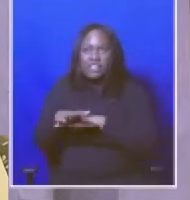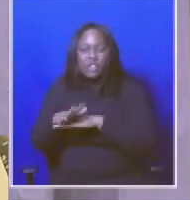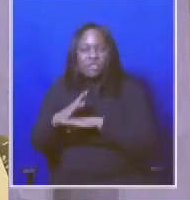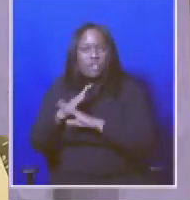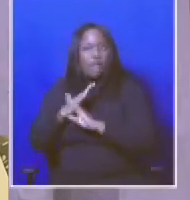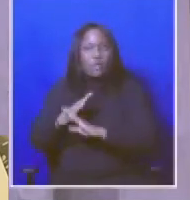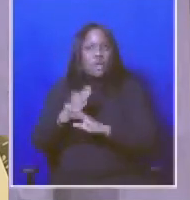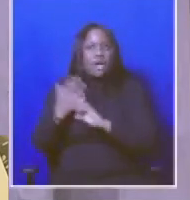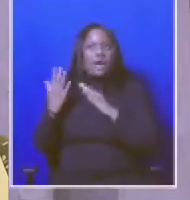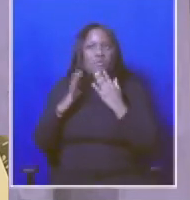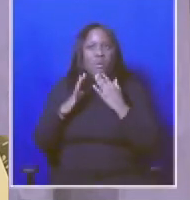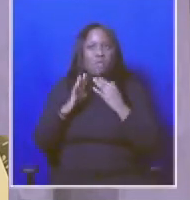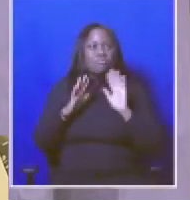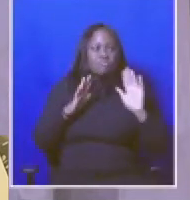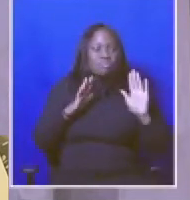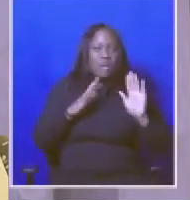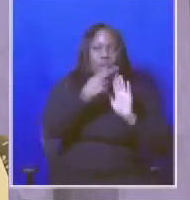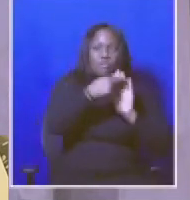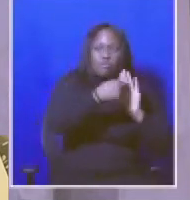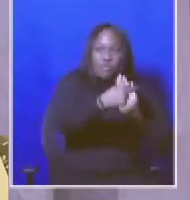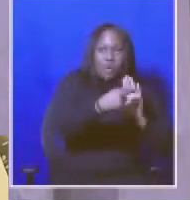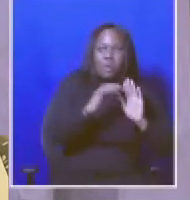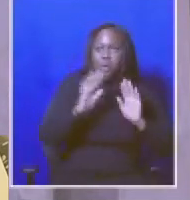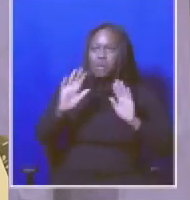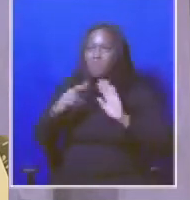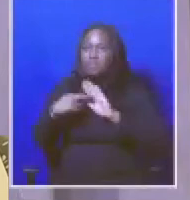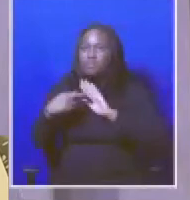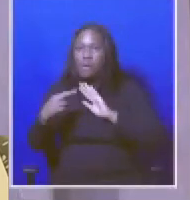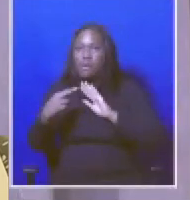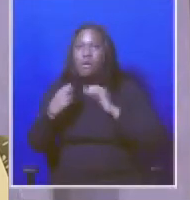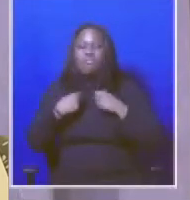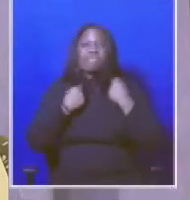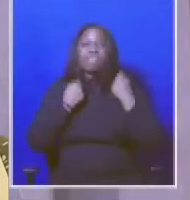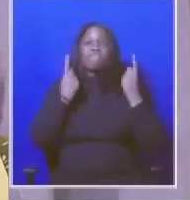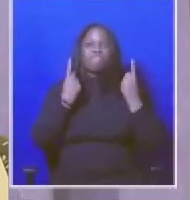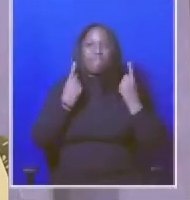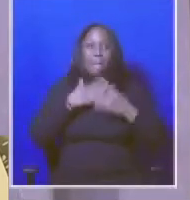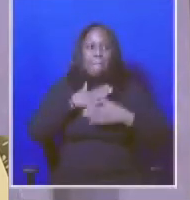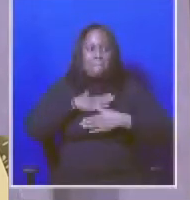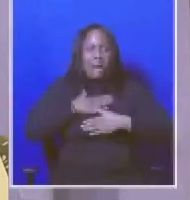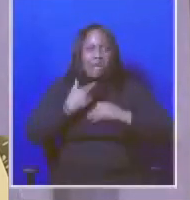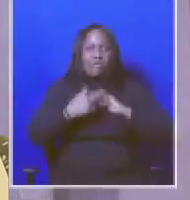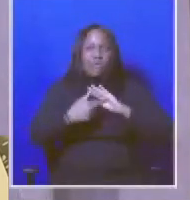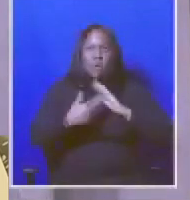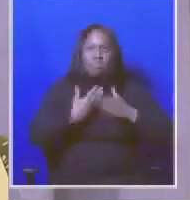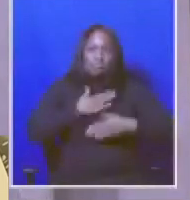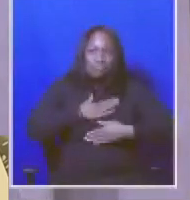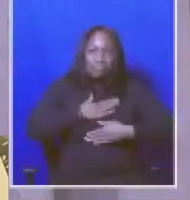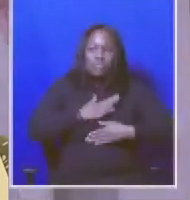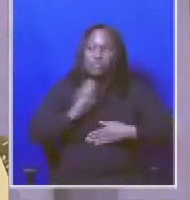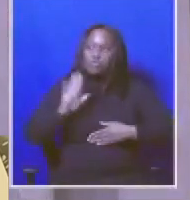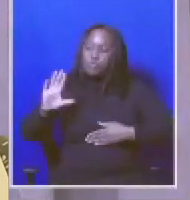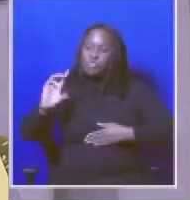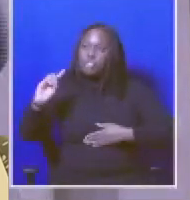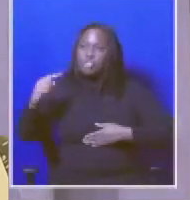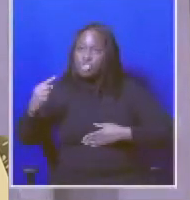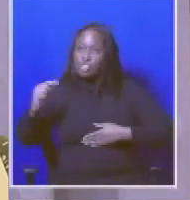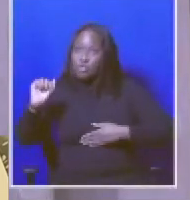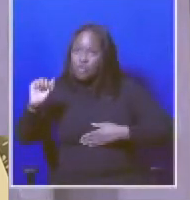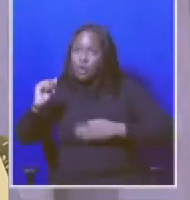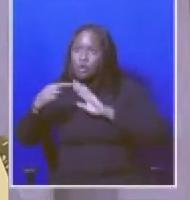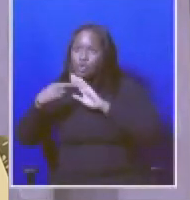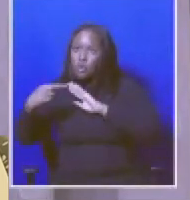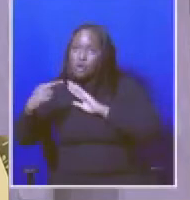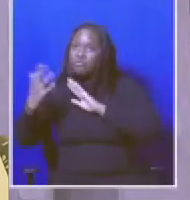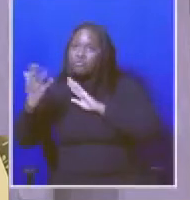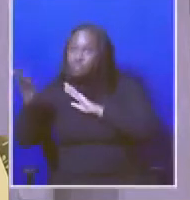everybody must understand their roles. This is my role, ends here. DG, this is your role up to